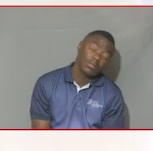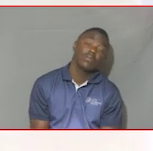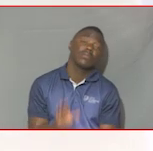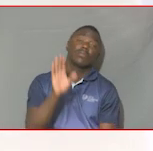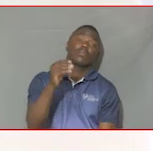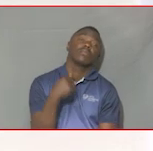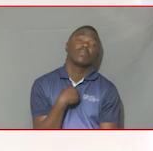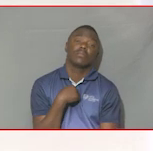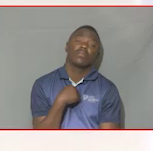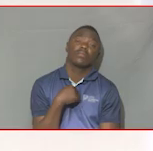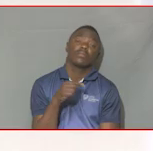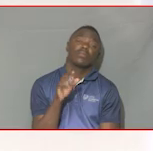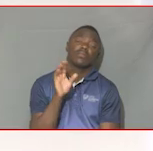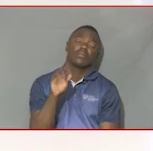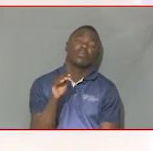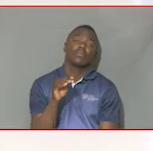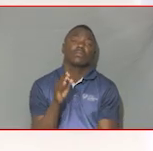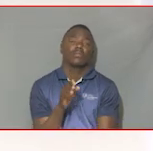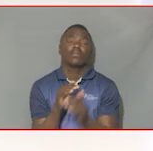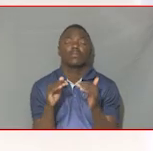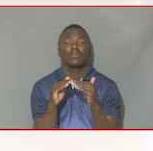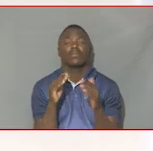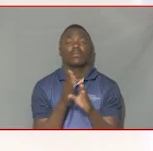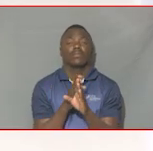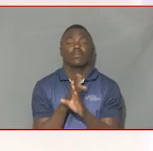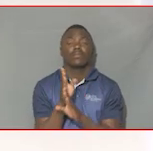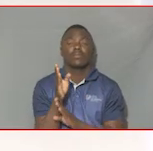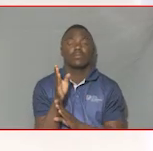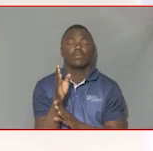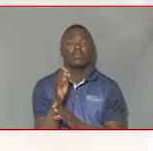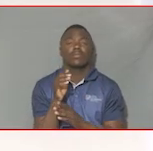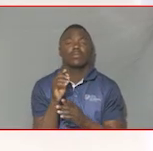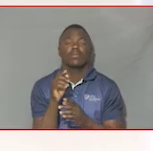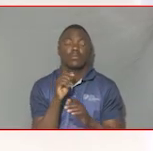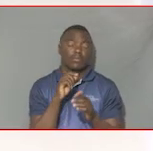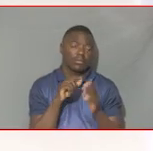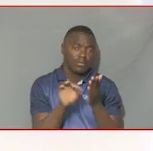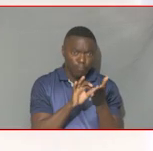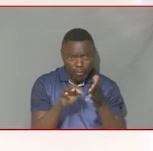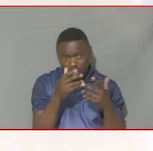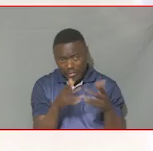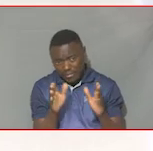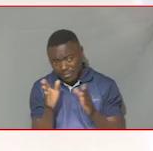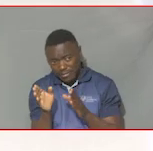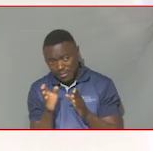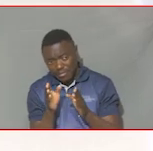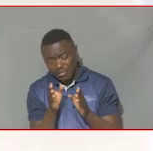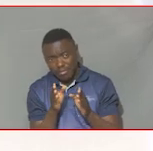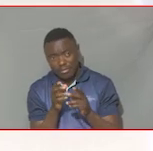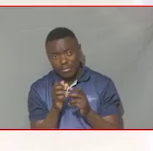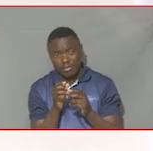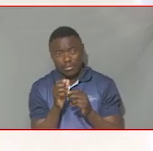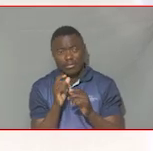Mean. What have they asked? Standard deviation. The learners who received fewer votes than one standard deviation below the mean were not invited to the